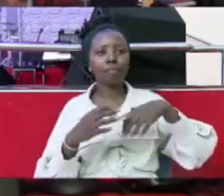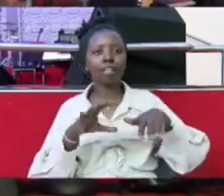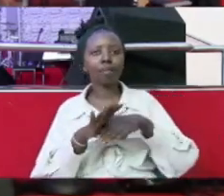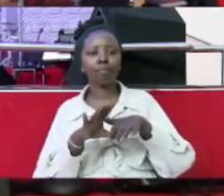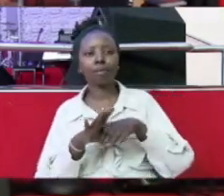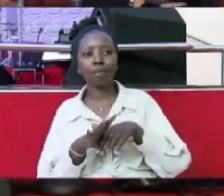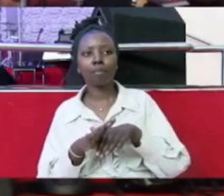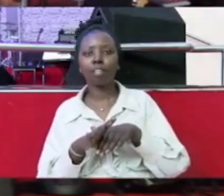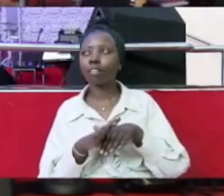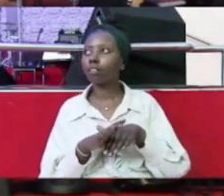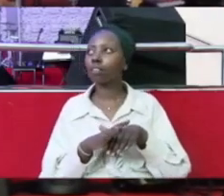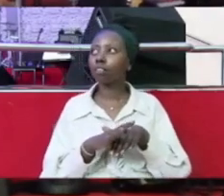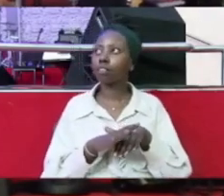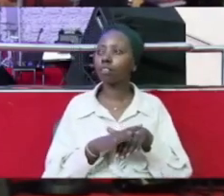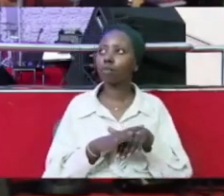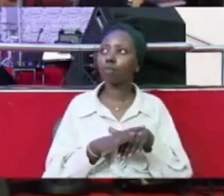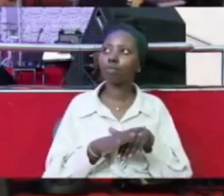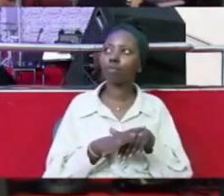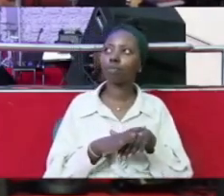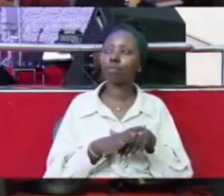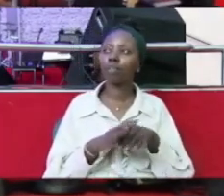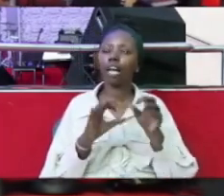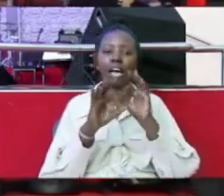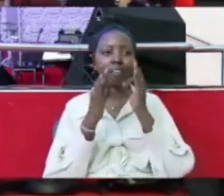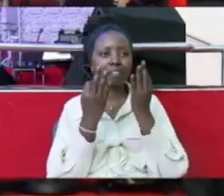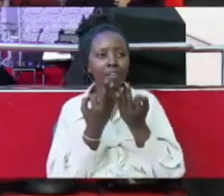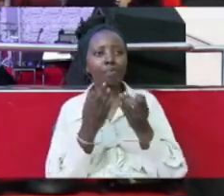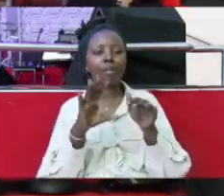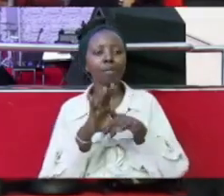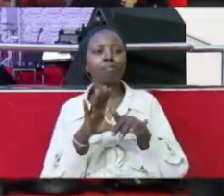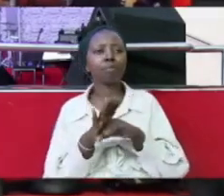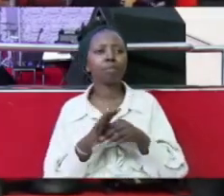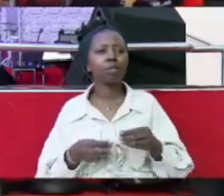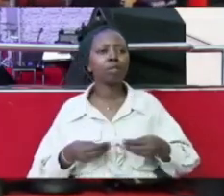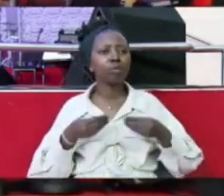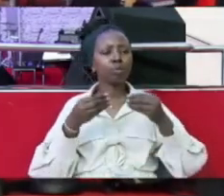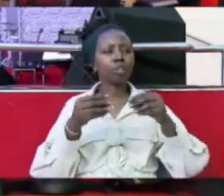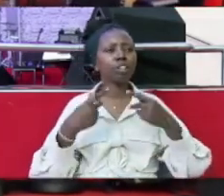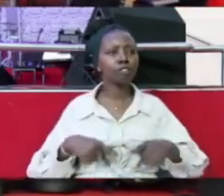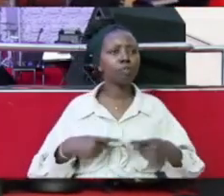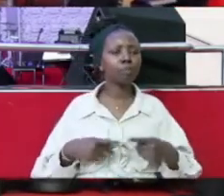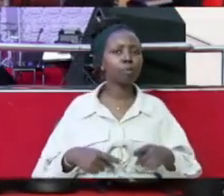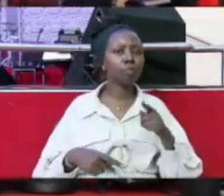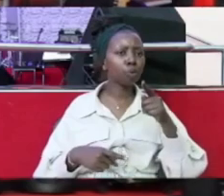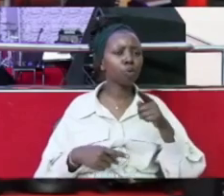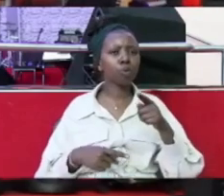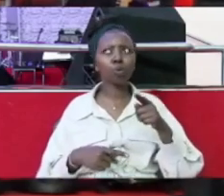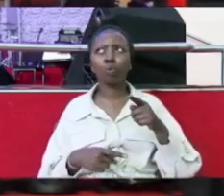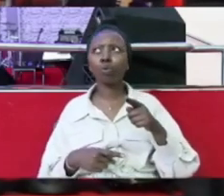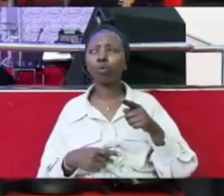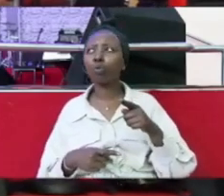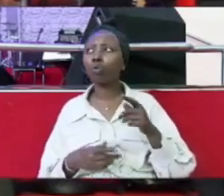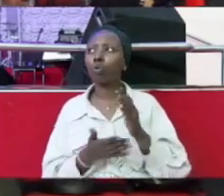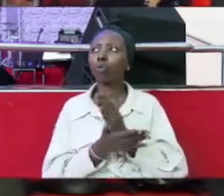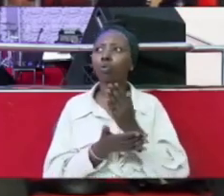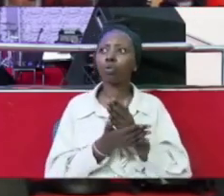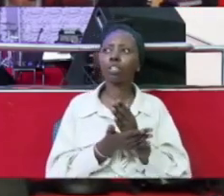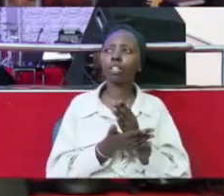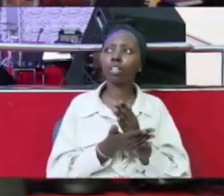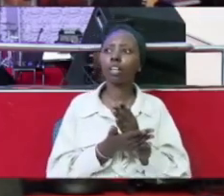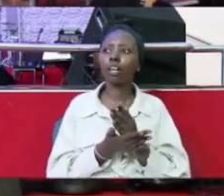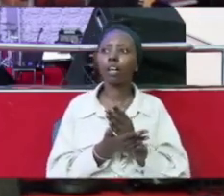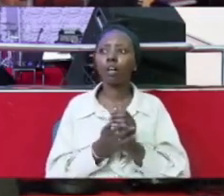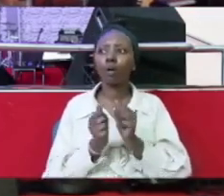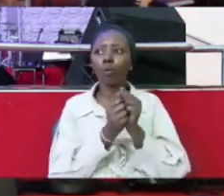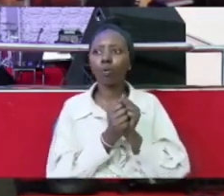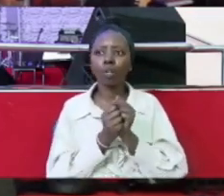na watu wa jirani na wa familia na marafiki. Give the people you interact with what is called a triple A treatment. Ni kwamba